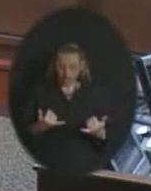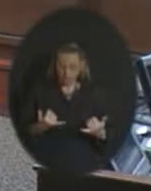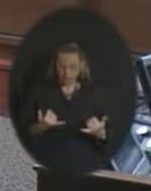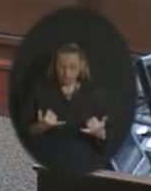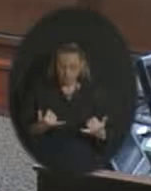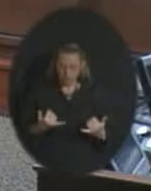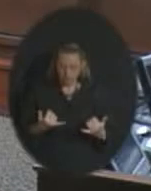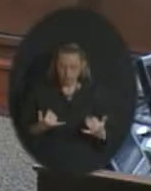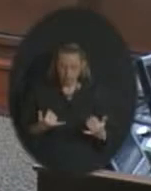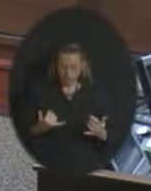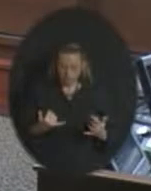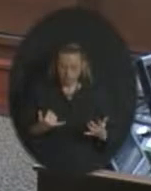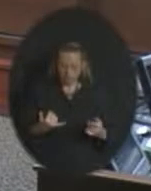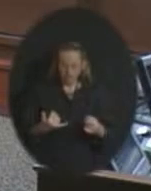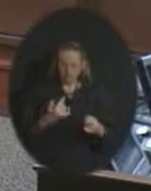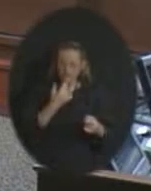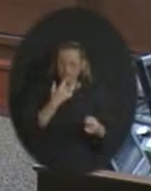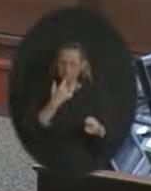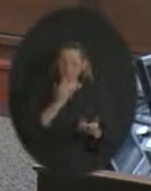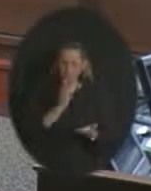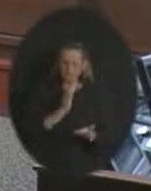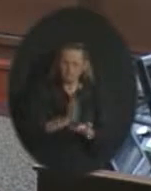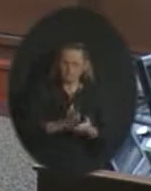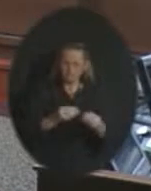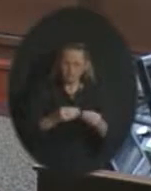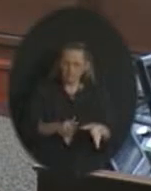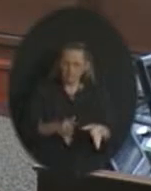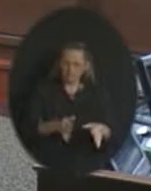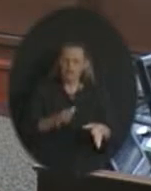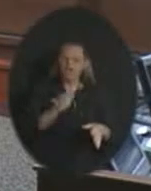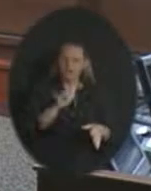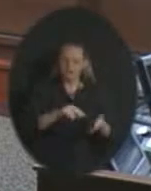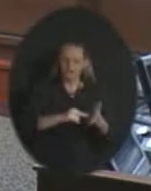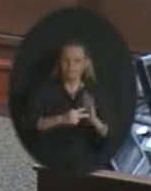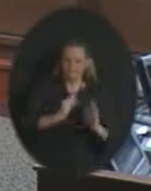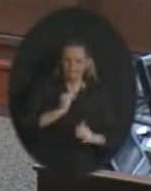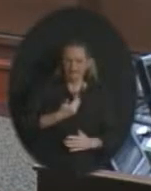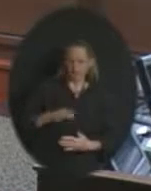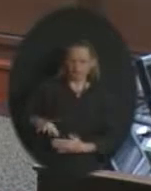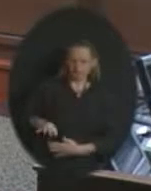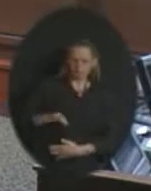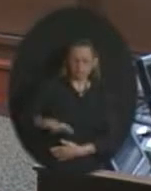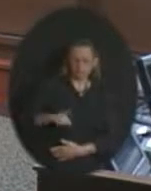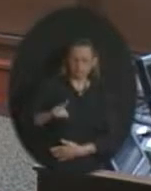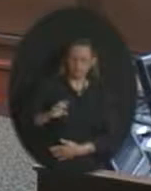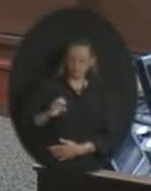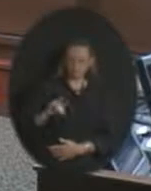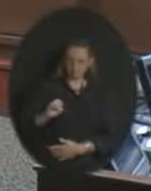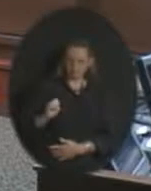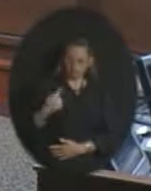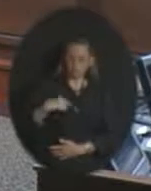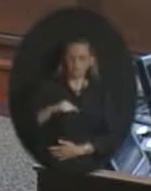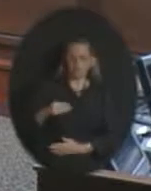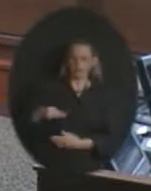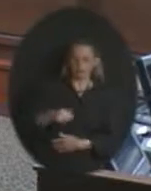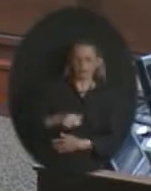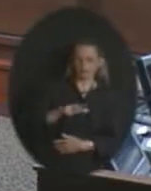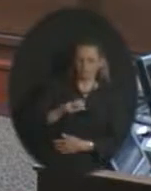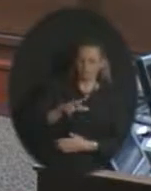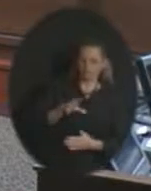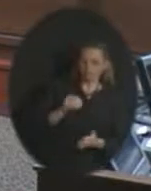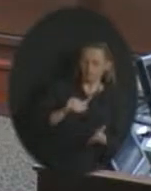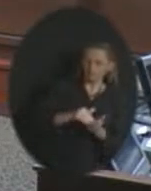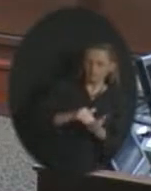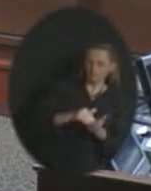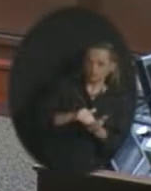Charles was called as a stop loss deductible. Basically it's our deductible on work comp of $350,000. So we're recommending to raise that